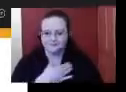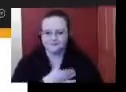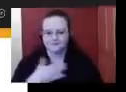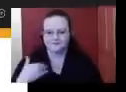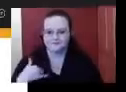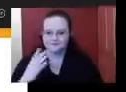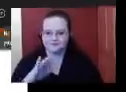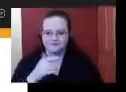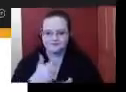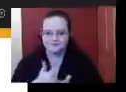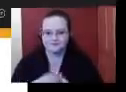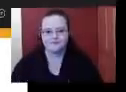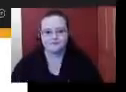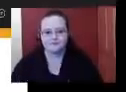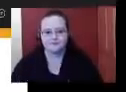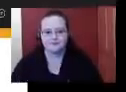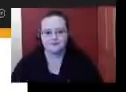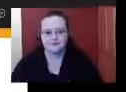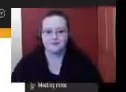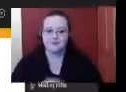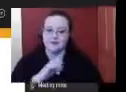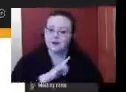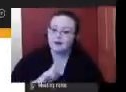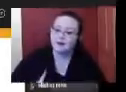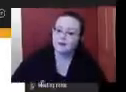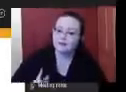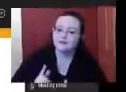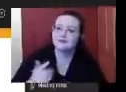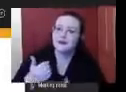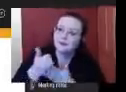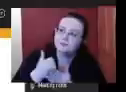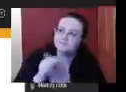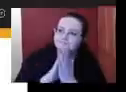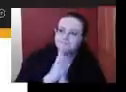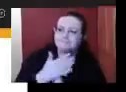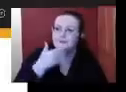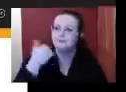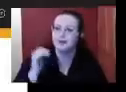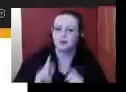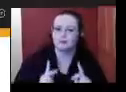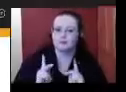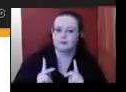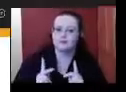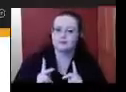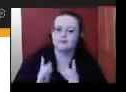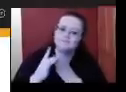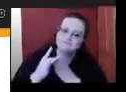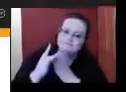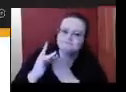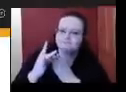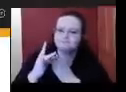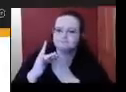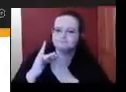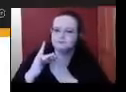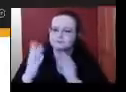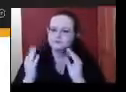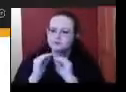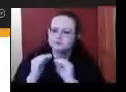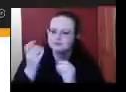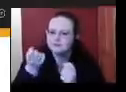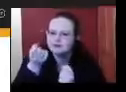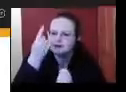Holy Spirit. Amen. Lord, make us better people. Lead us always to greater knowledge and